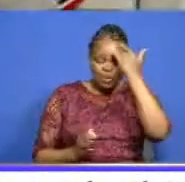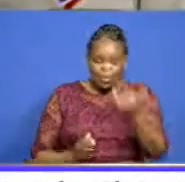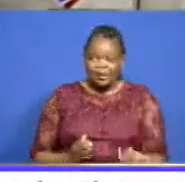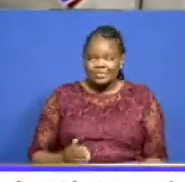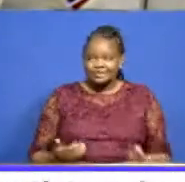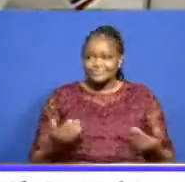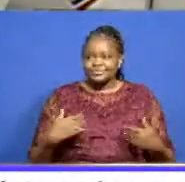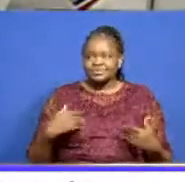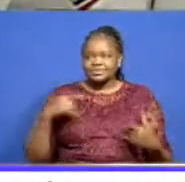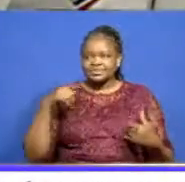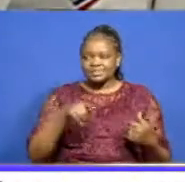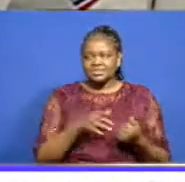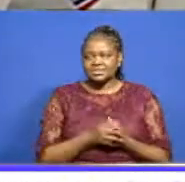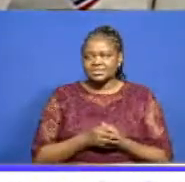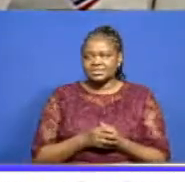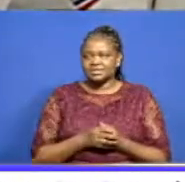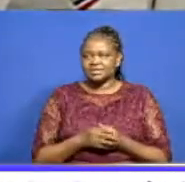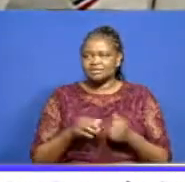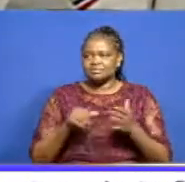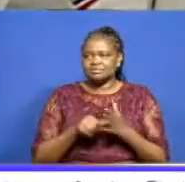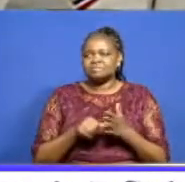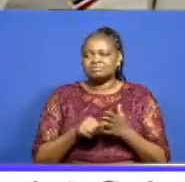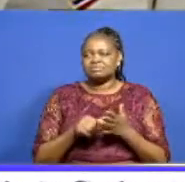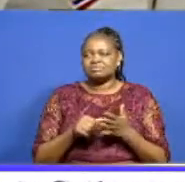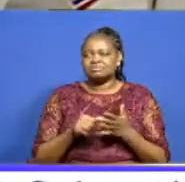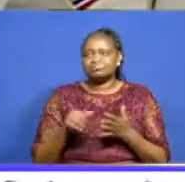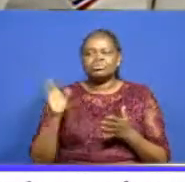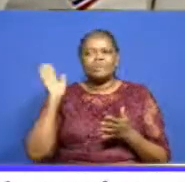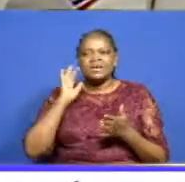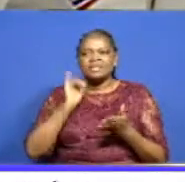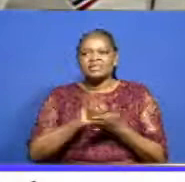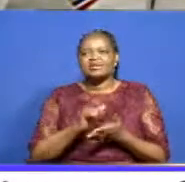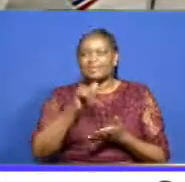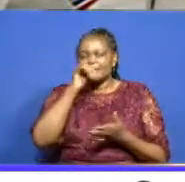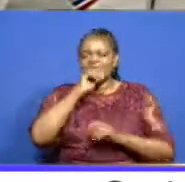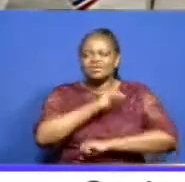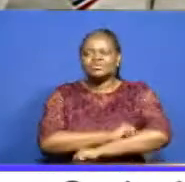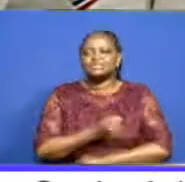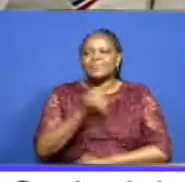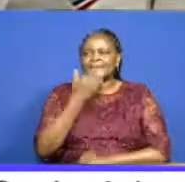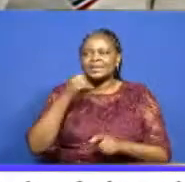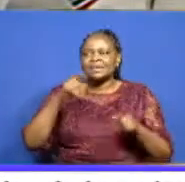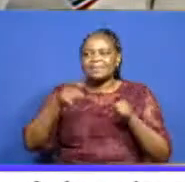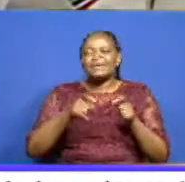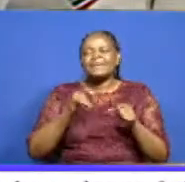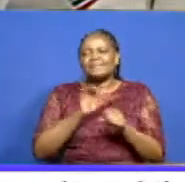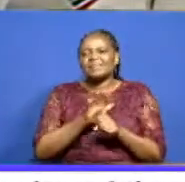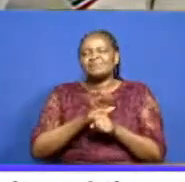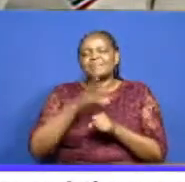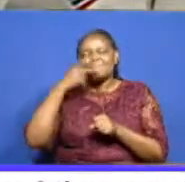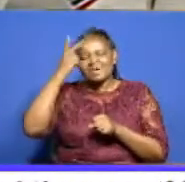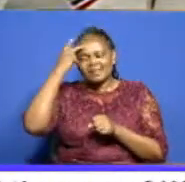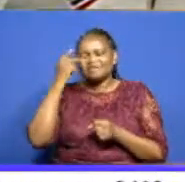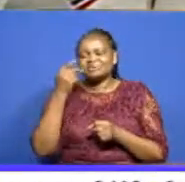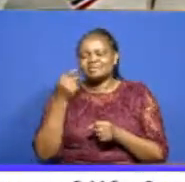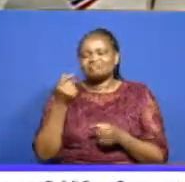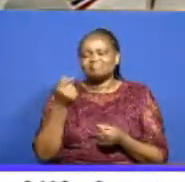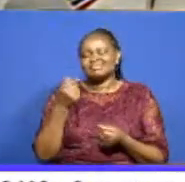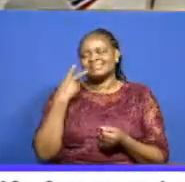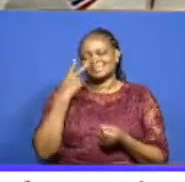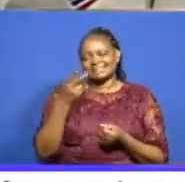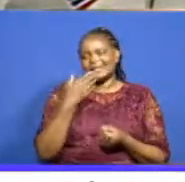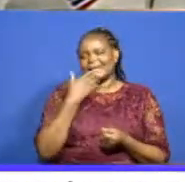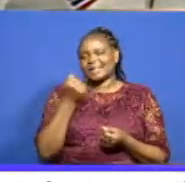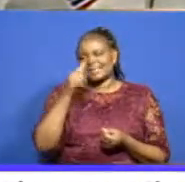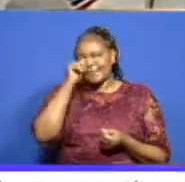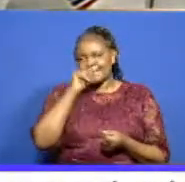quote-unquote saying that private schools are better managed. Most parents actually prefer, if they can afford, that their children attend